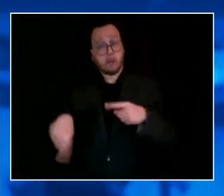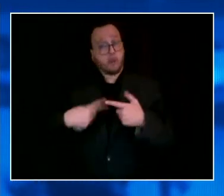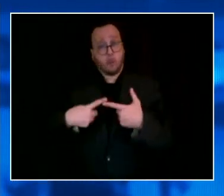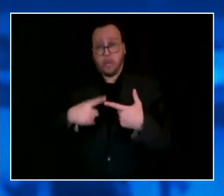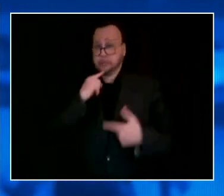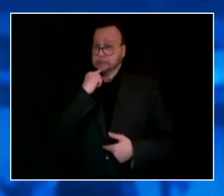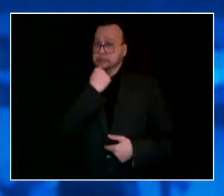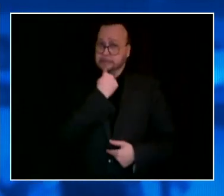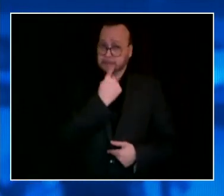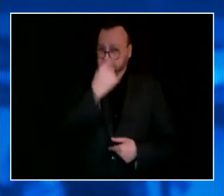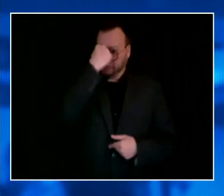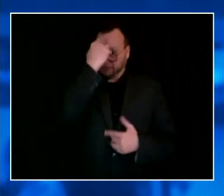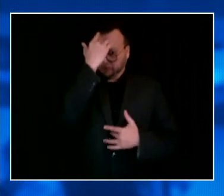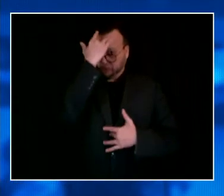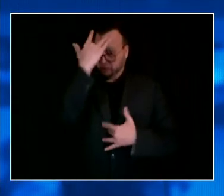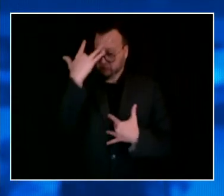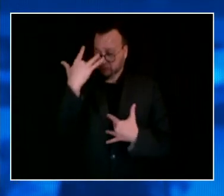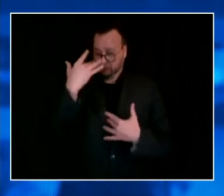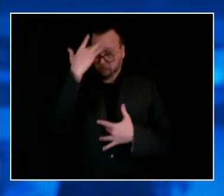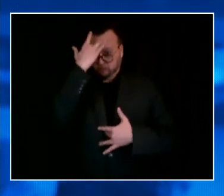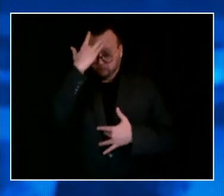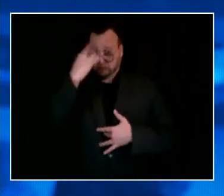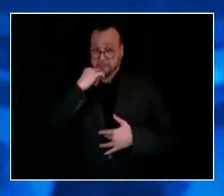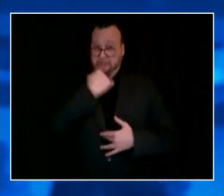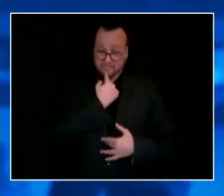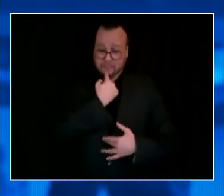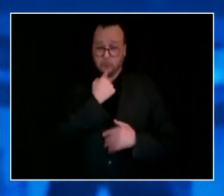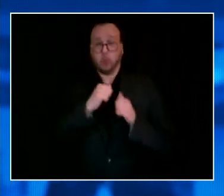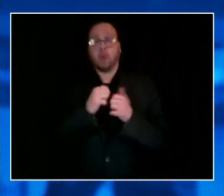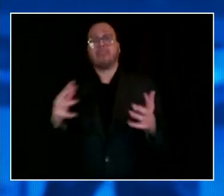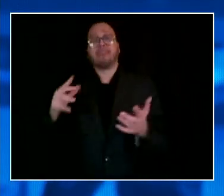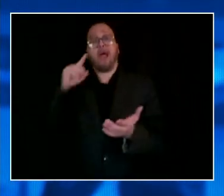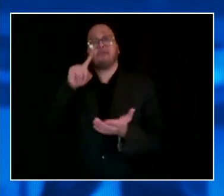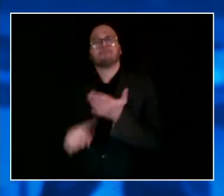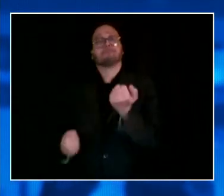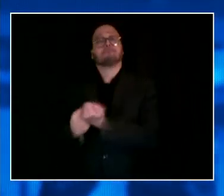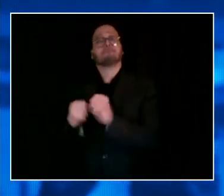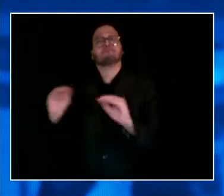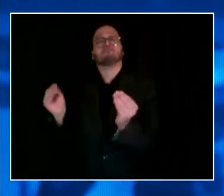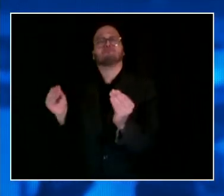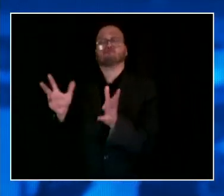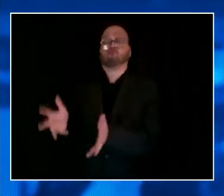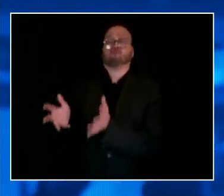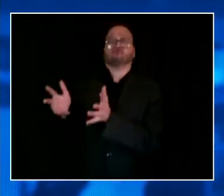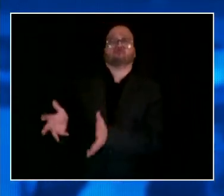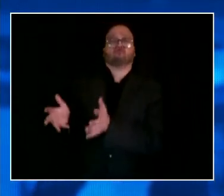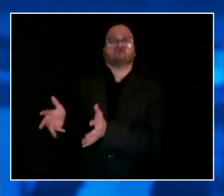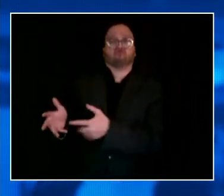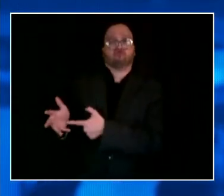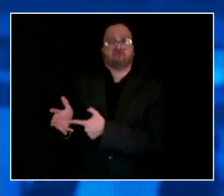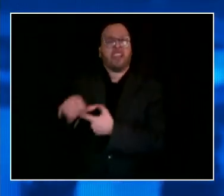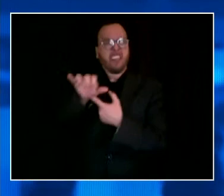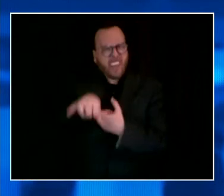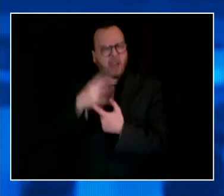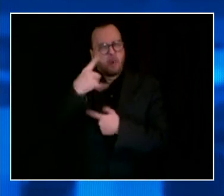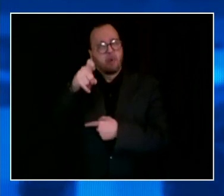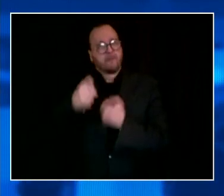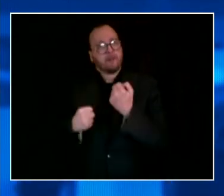mental health illness on our streets and subways go unchecked, which is why we must pass the Supportive Intervention